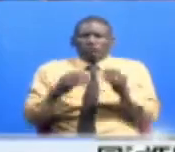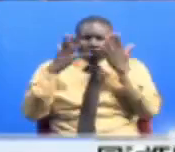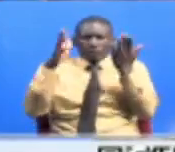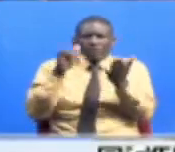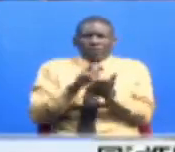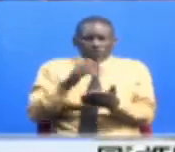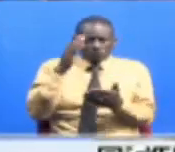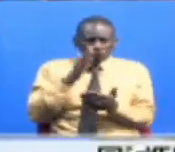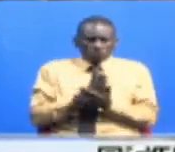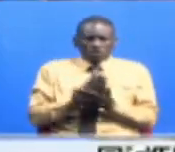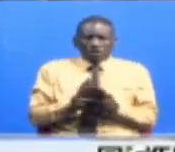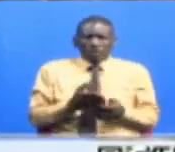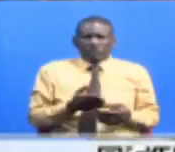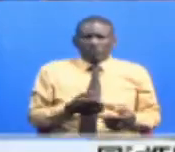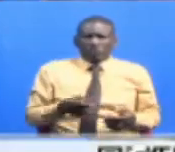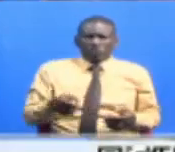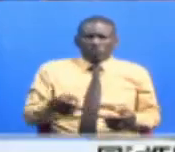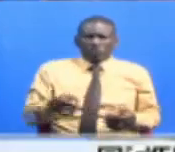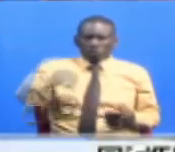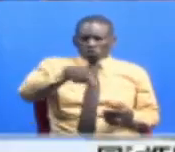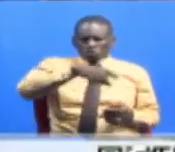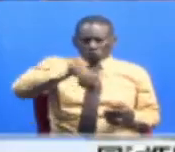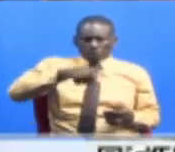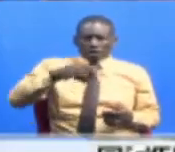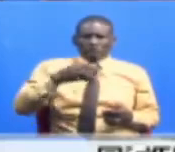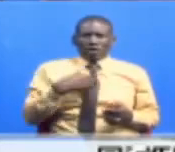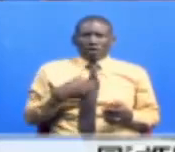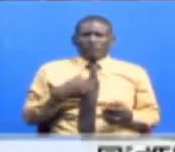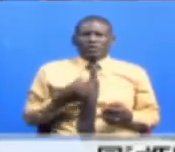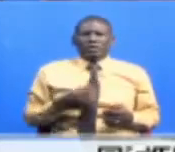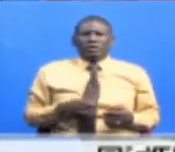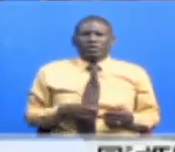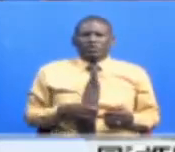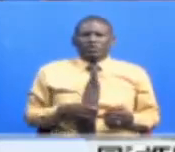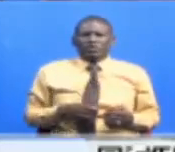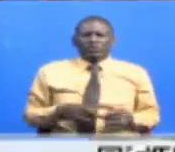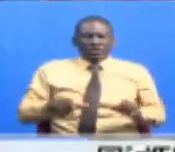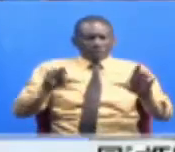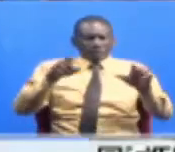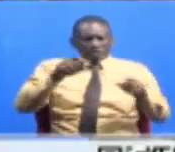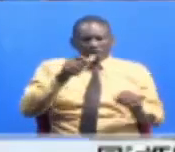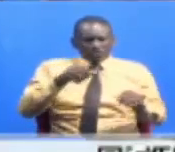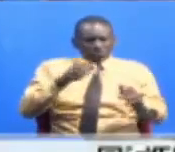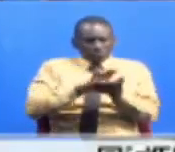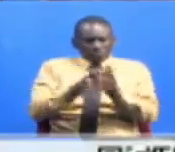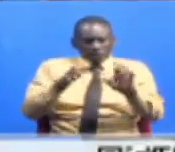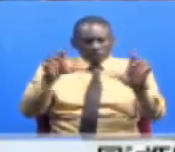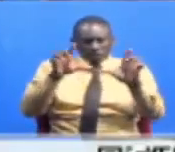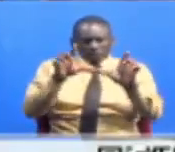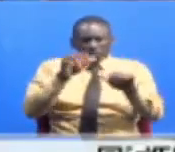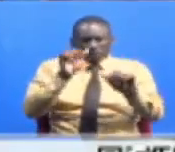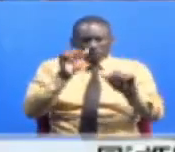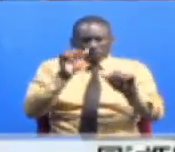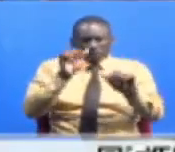that indeed they are uncertified seeds that they have access to.